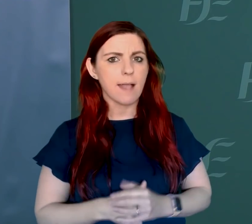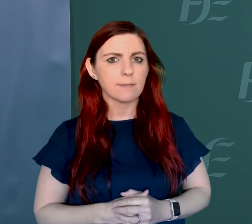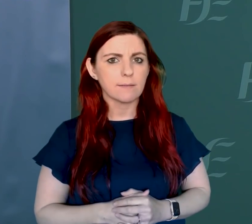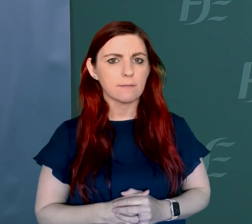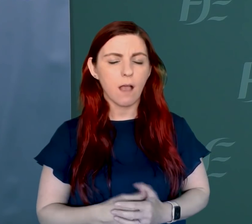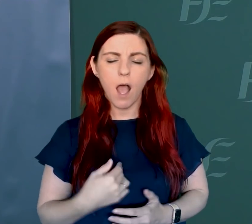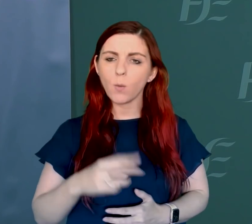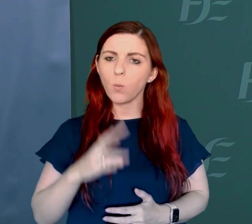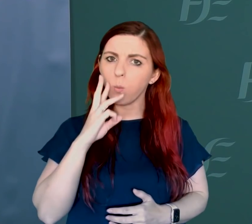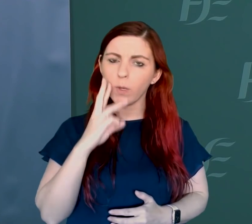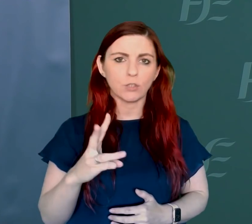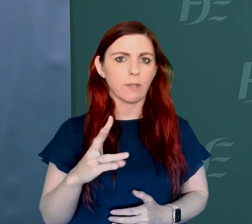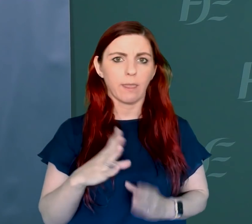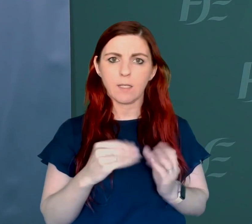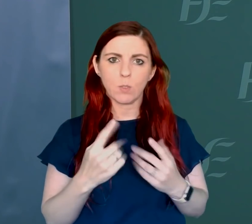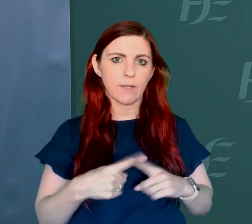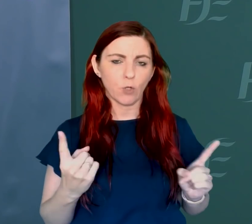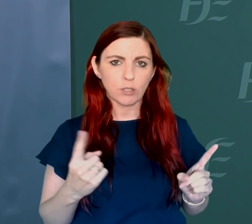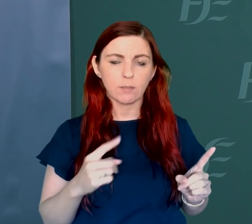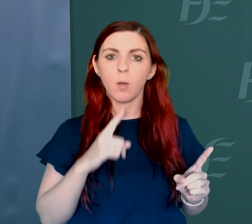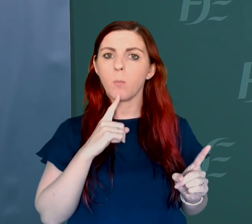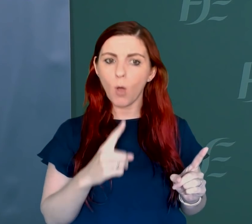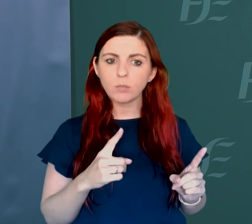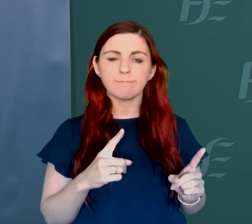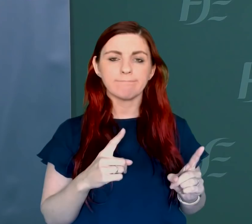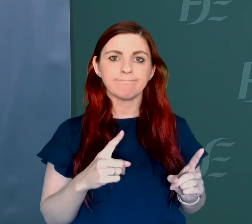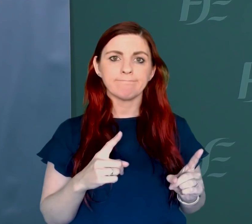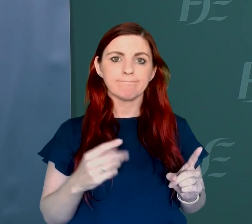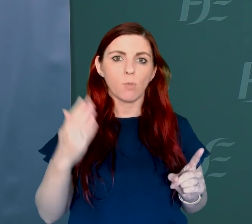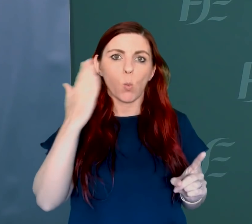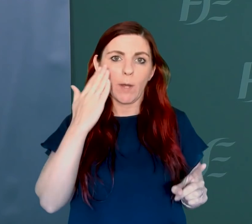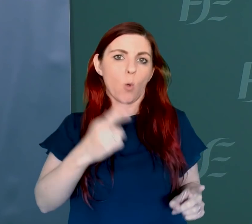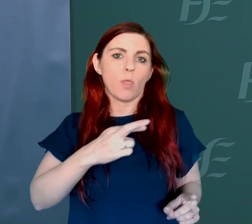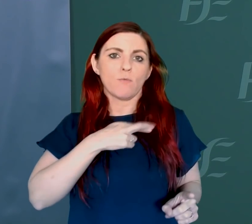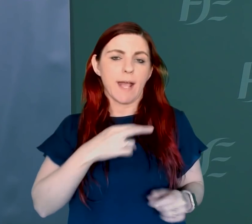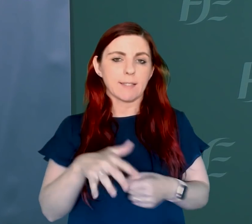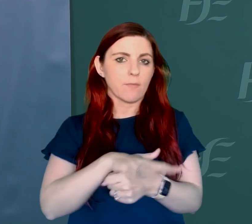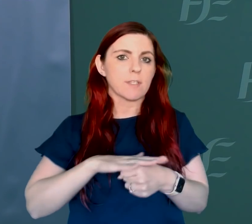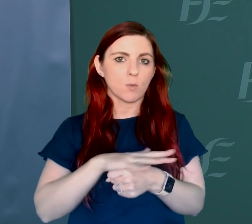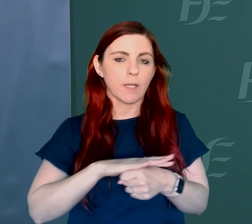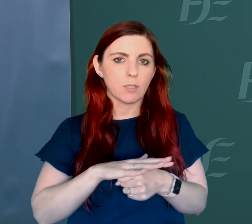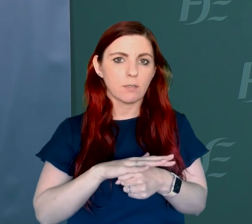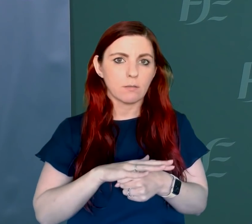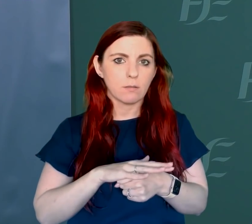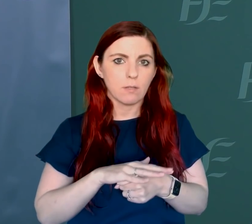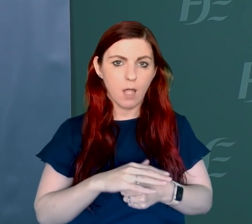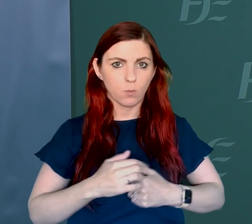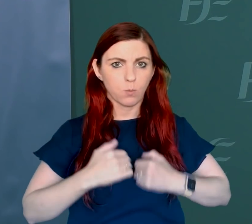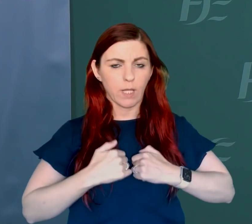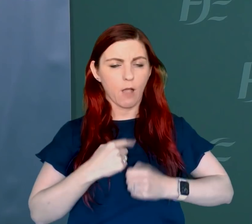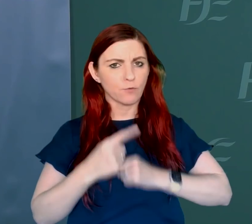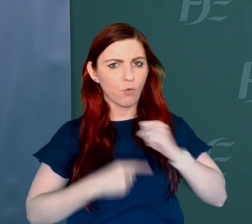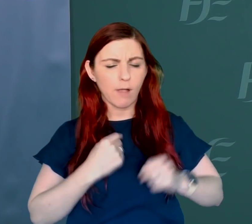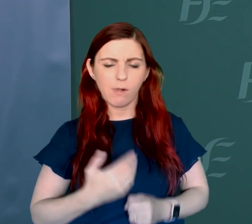different, but we all know the reality, and we are forever appreciative and